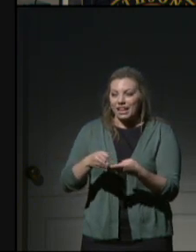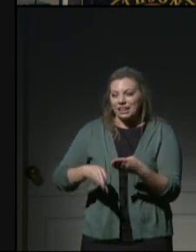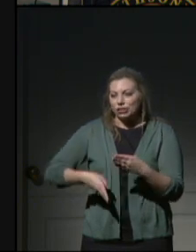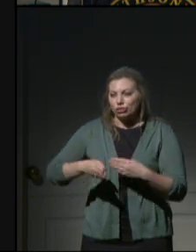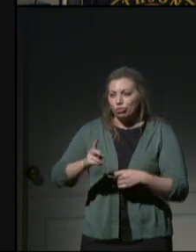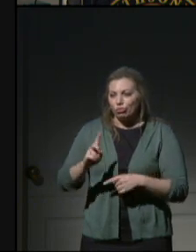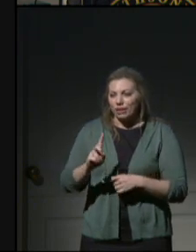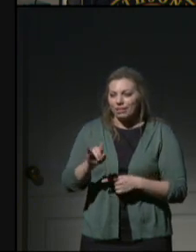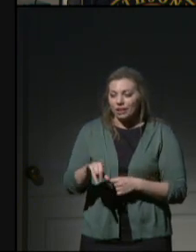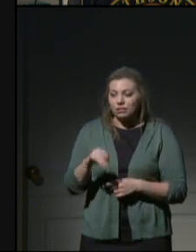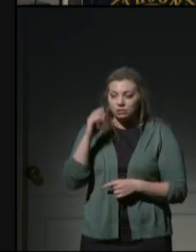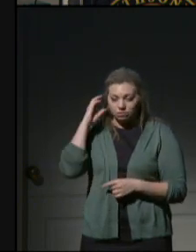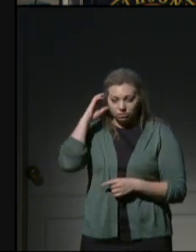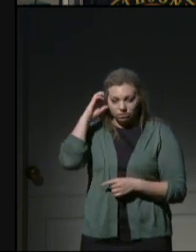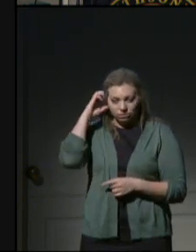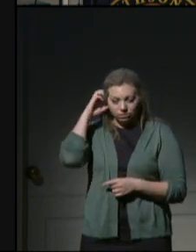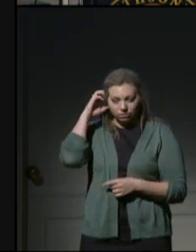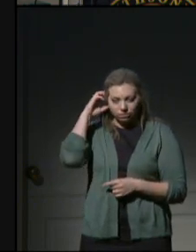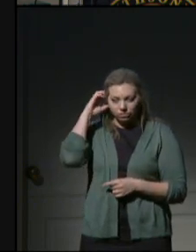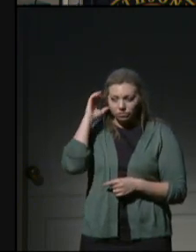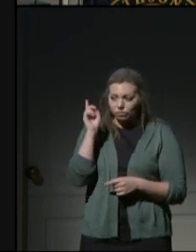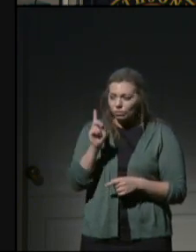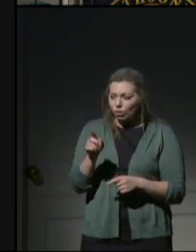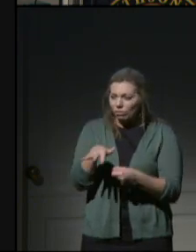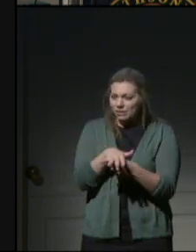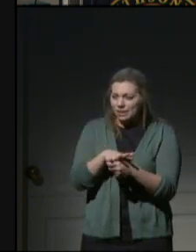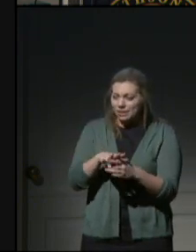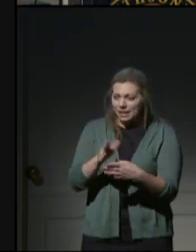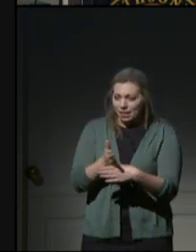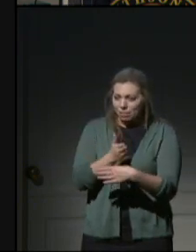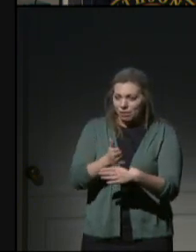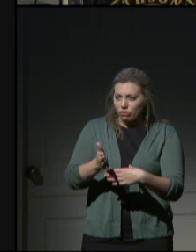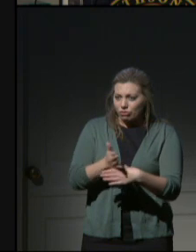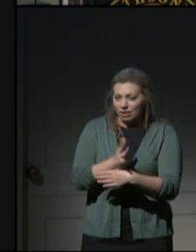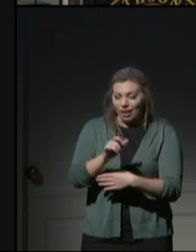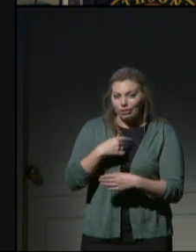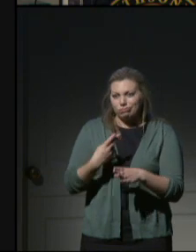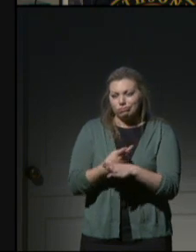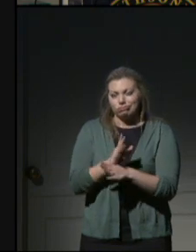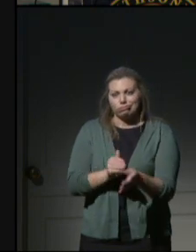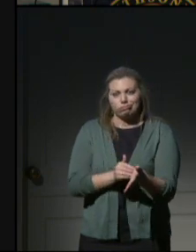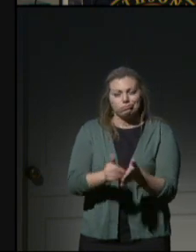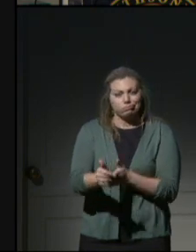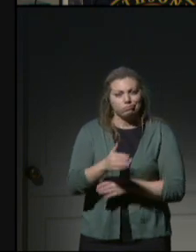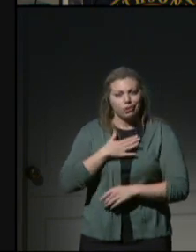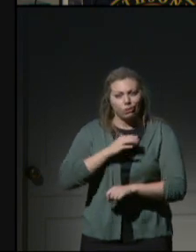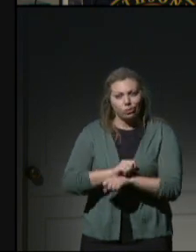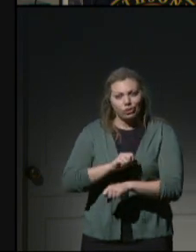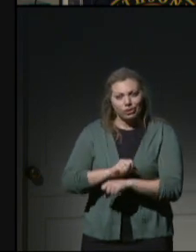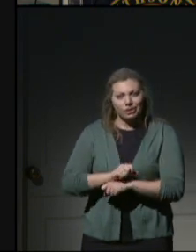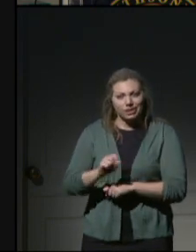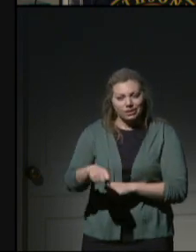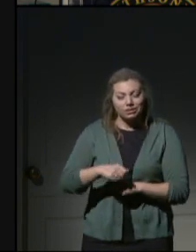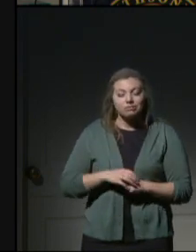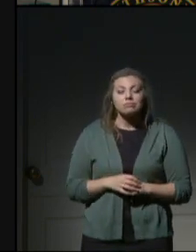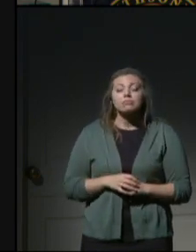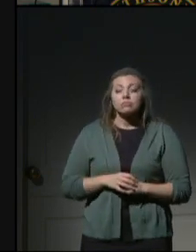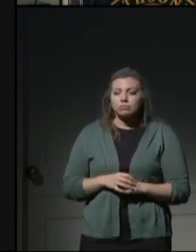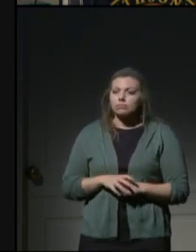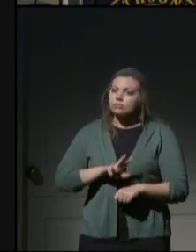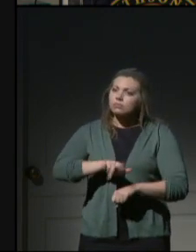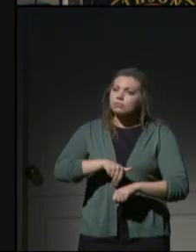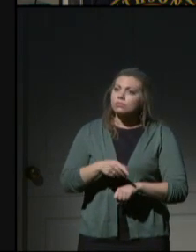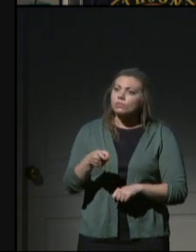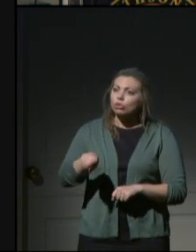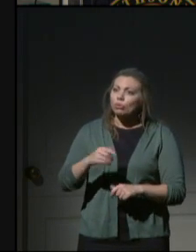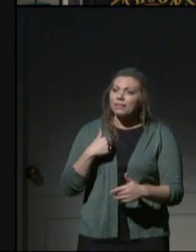where the area between them is. And so that's why I use that a lot in my work. But so, of course, once